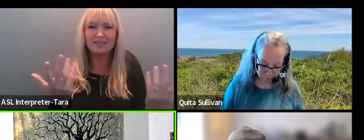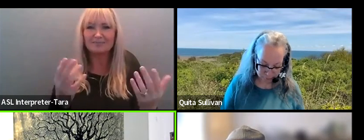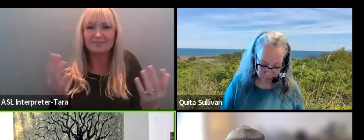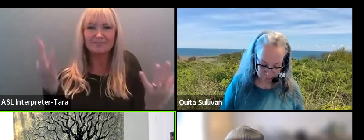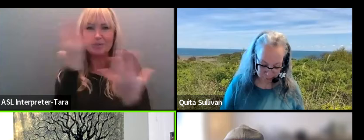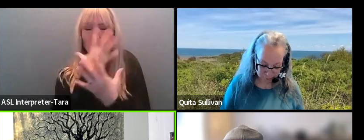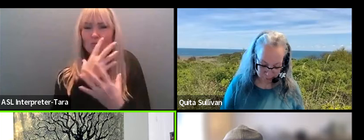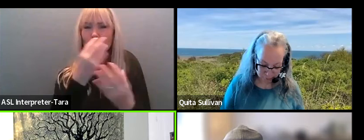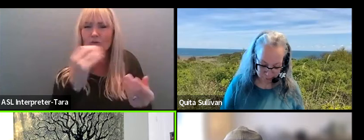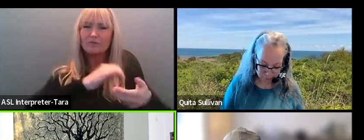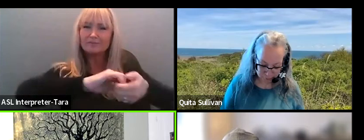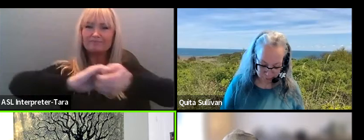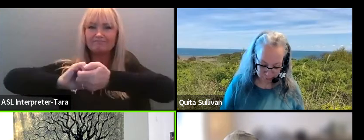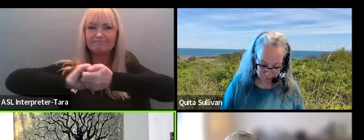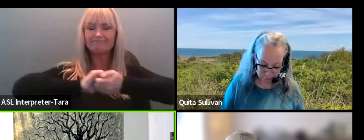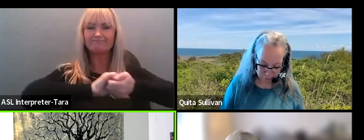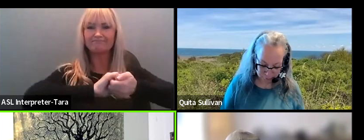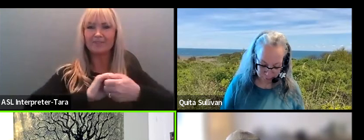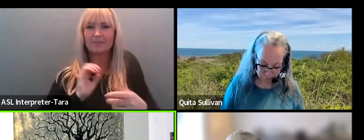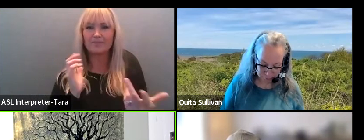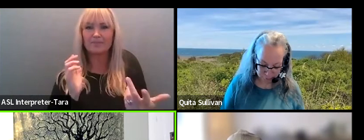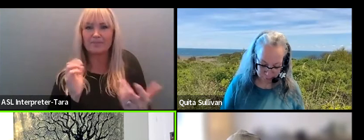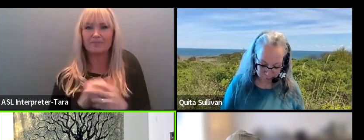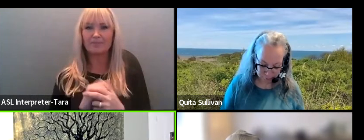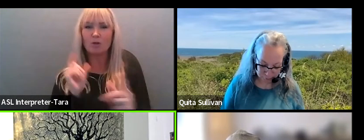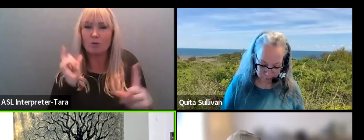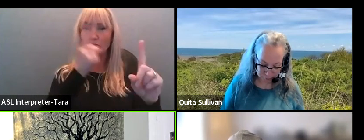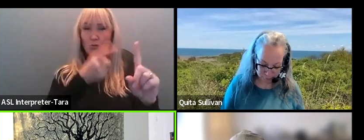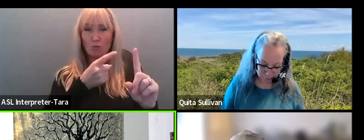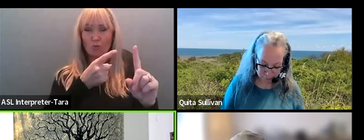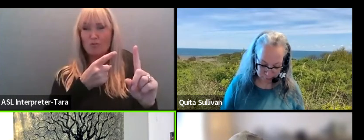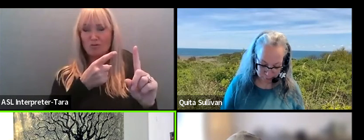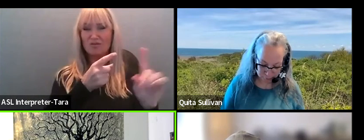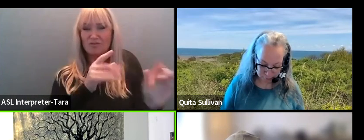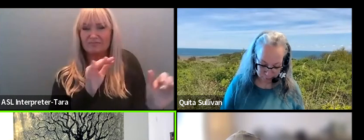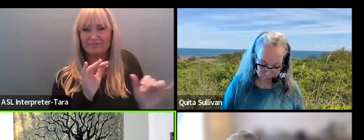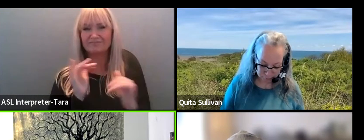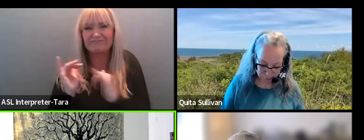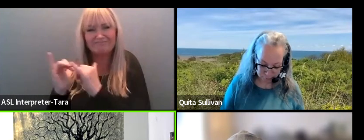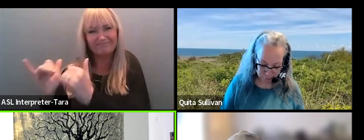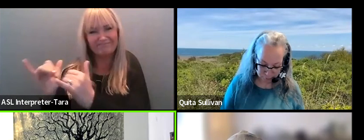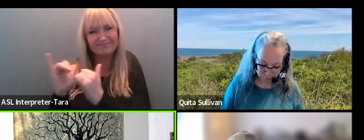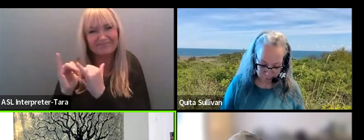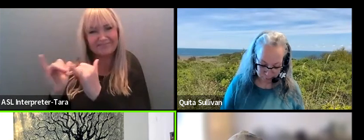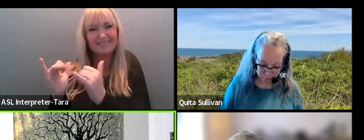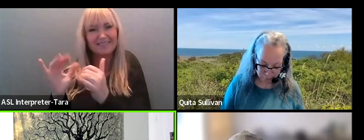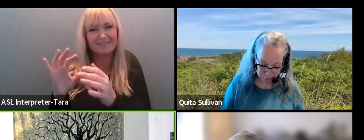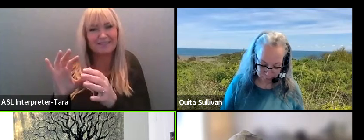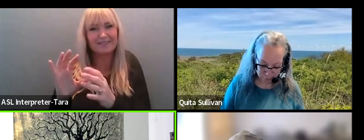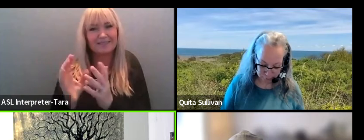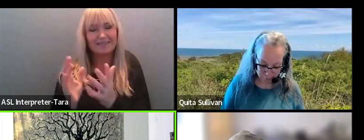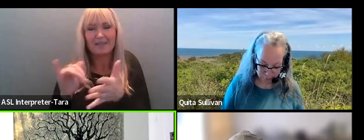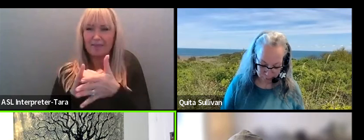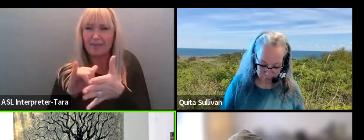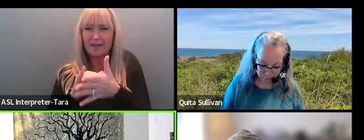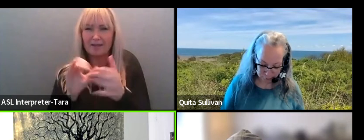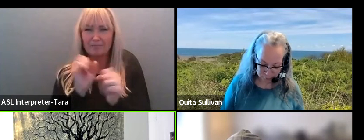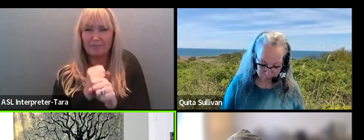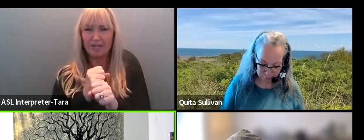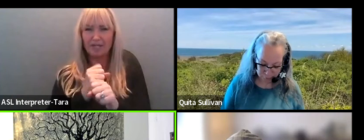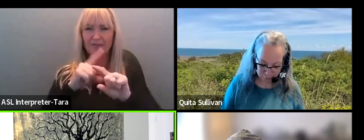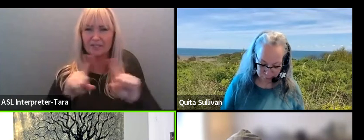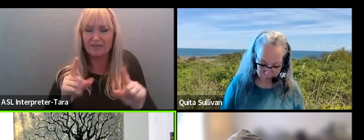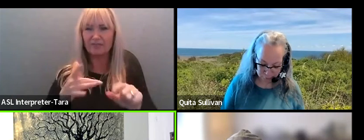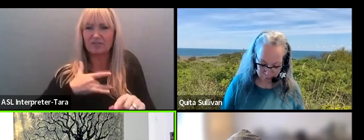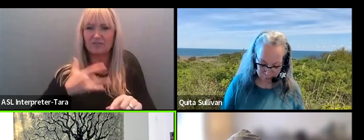space, and the goal seemed united on a goal. And I think that's what made all the difference in feeling more comfortable collaborating with